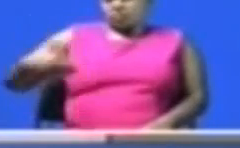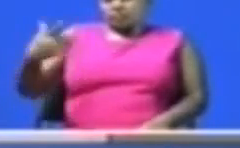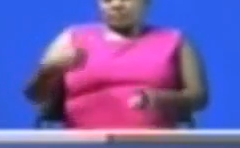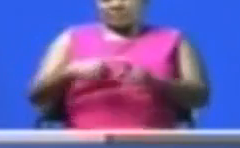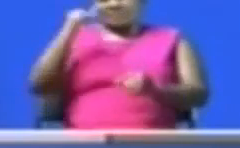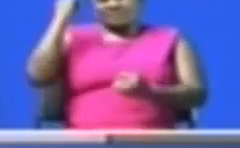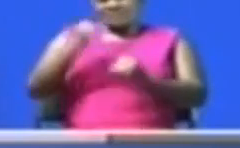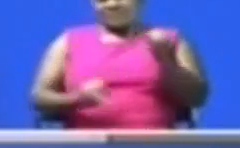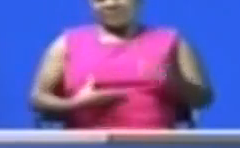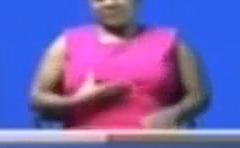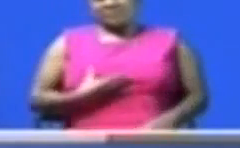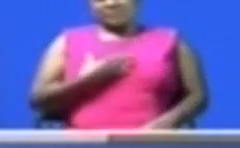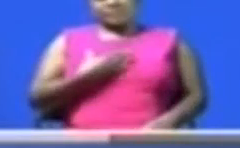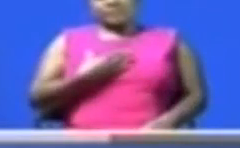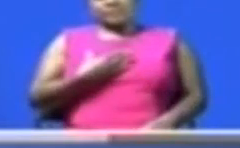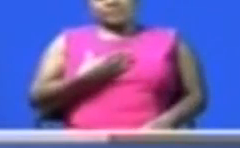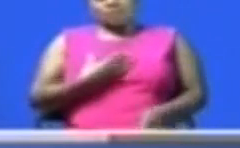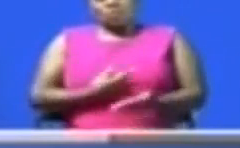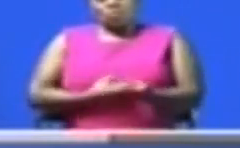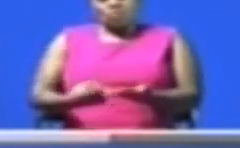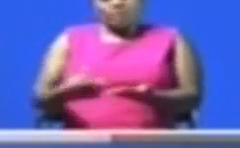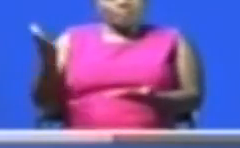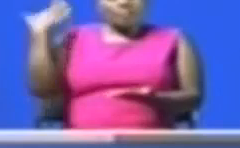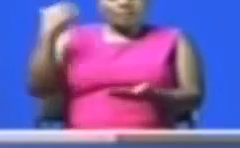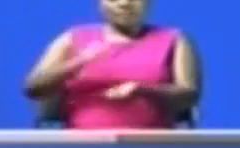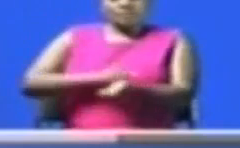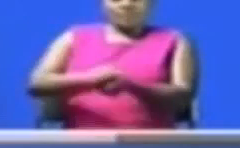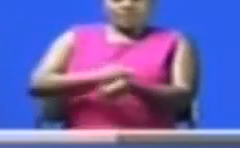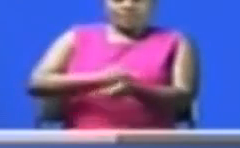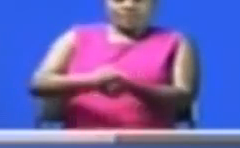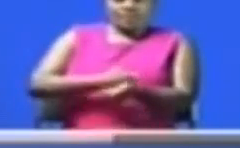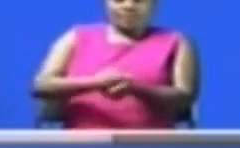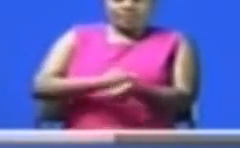last, alimtembelea last Friday,